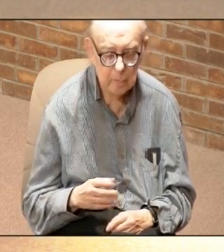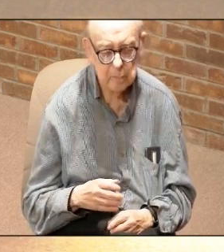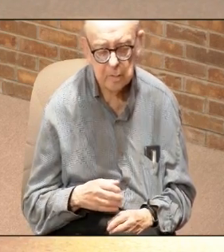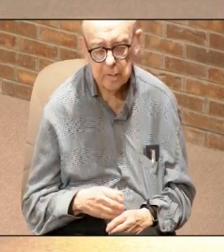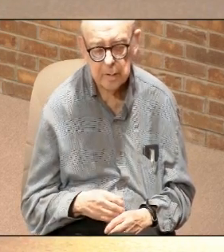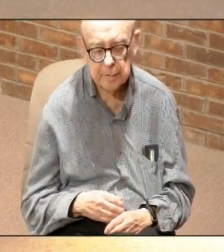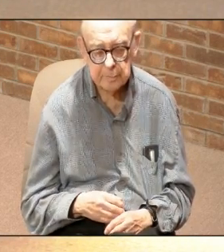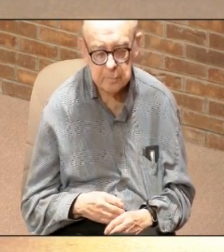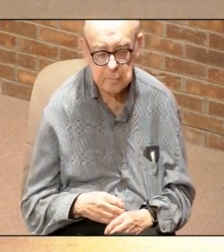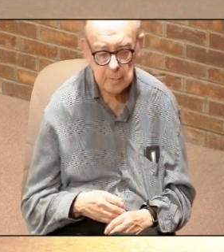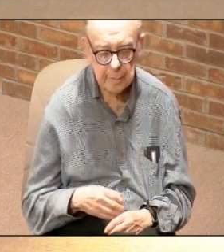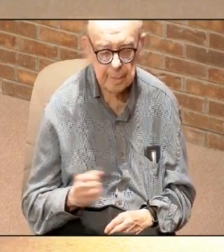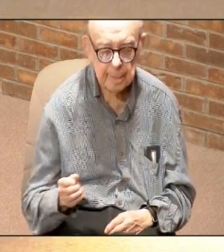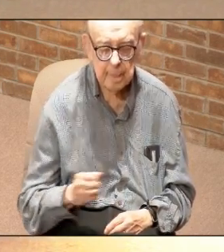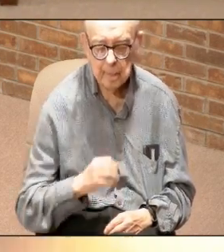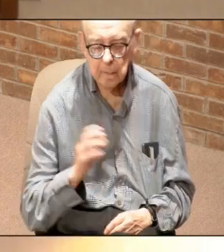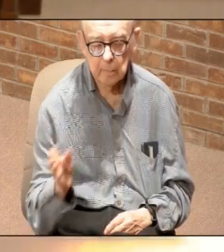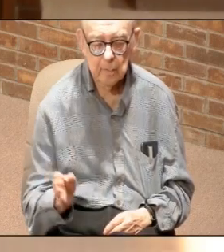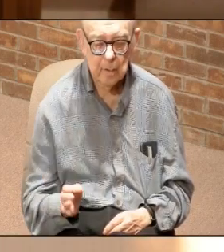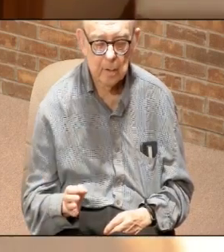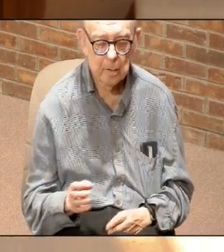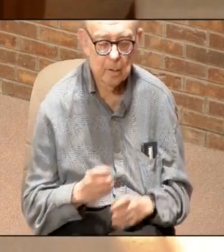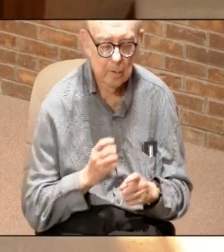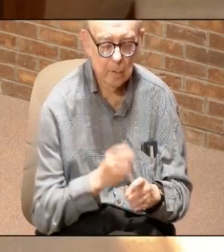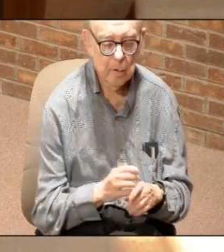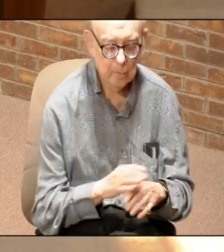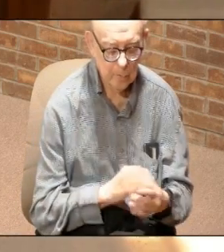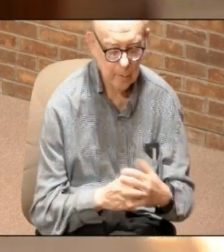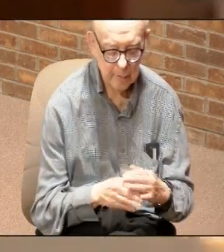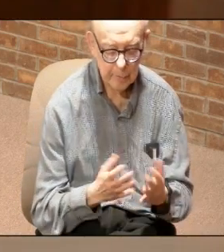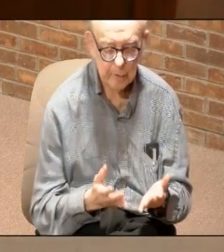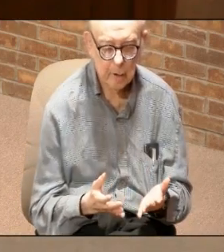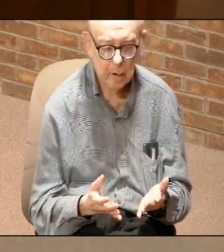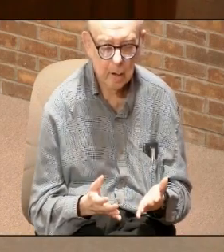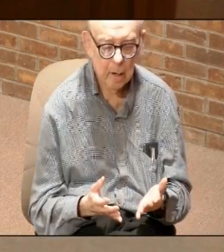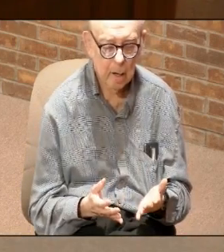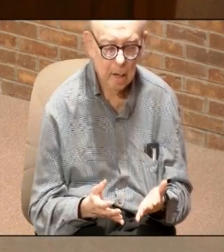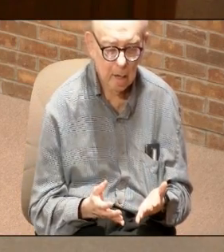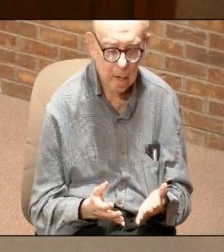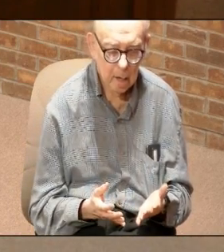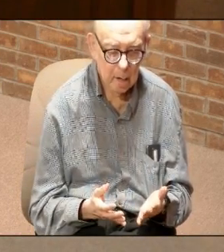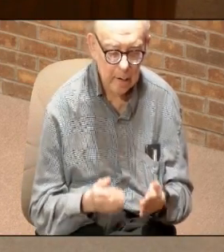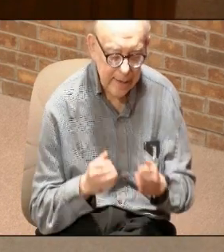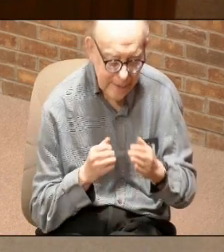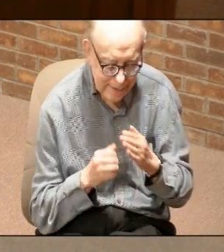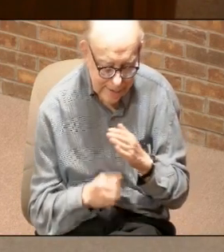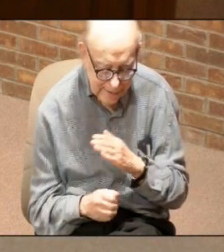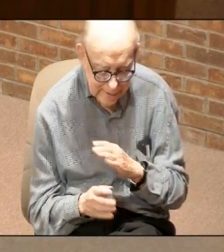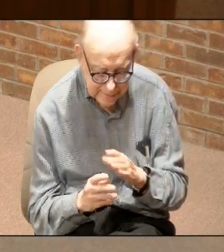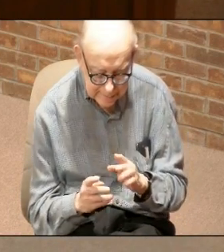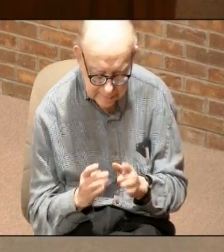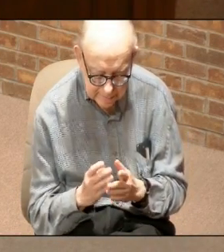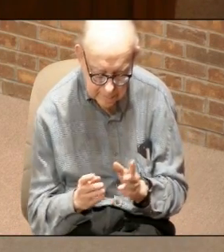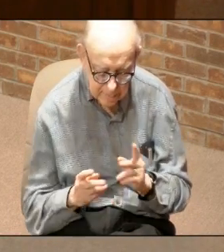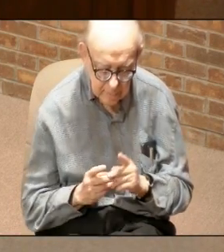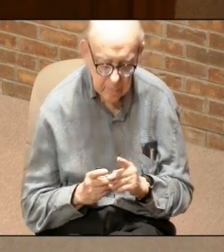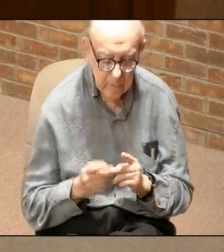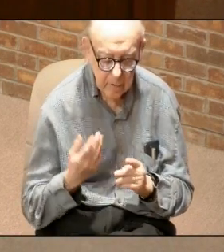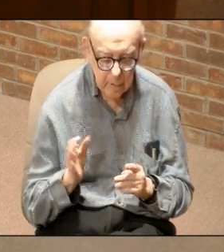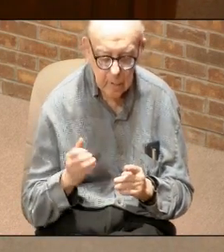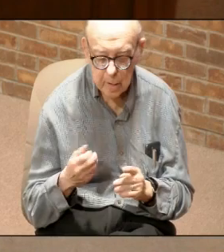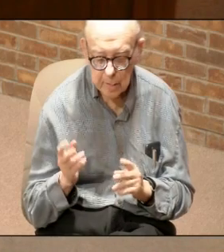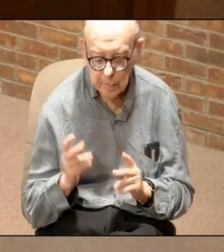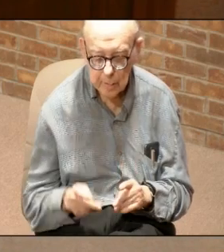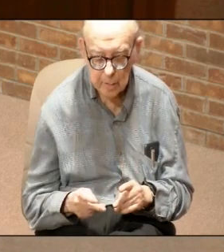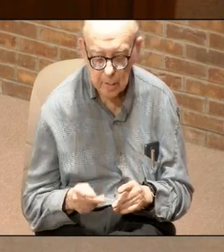take your Christmas presents and wrap them up and hide them somewhere because you didn't want